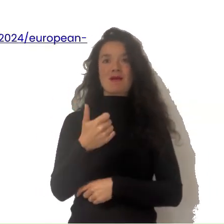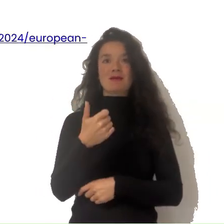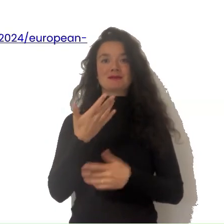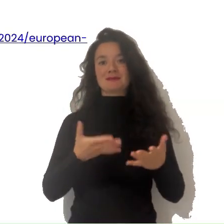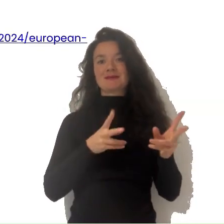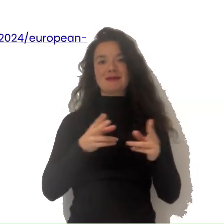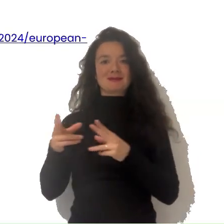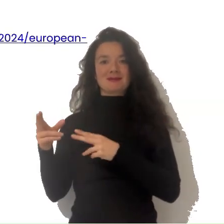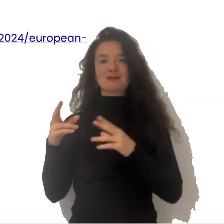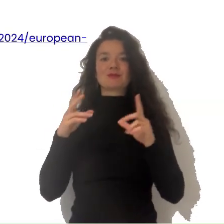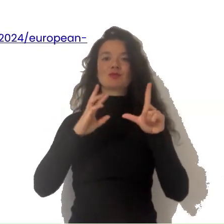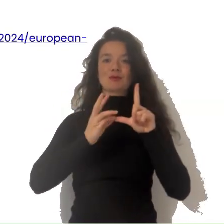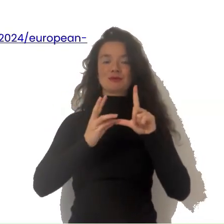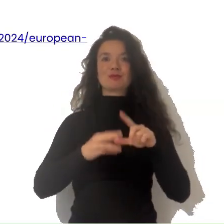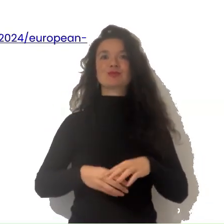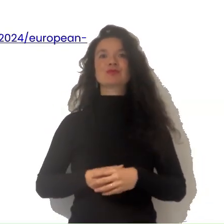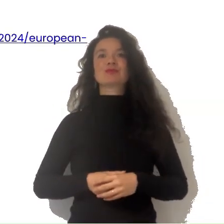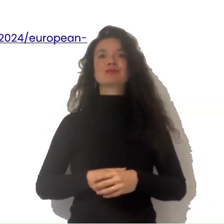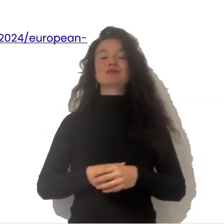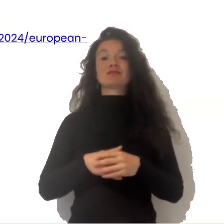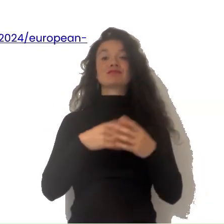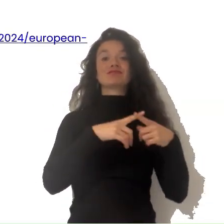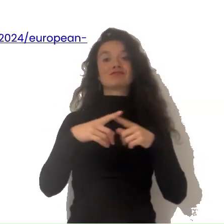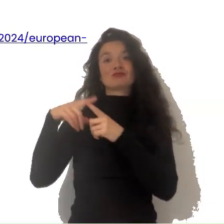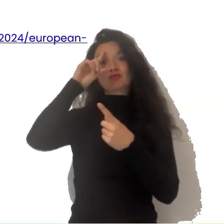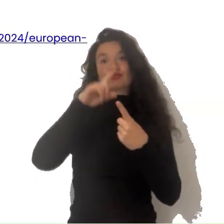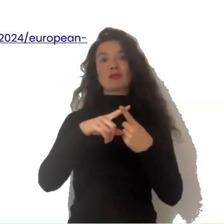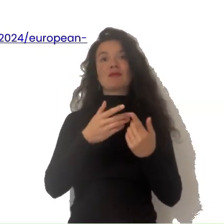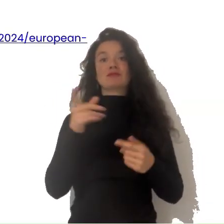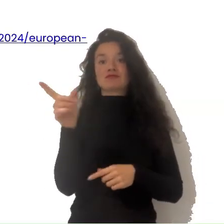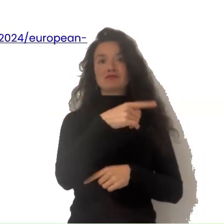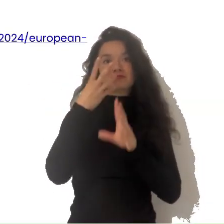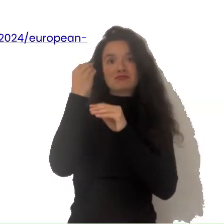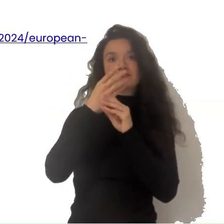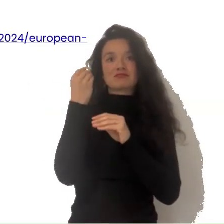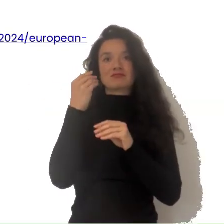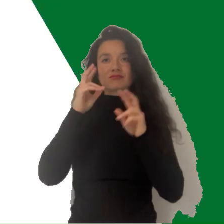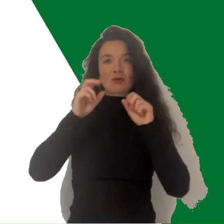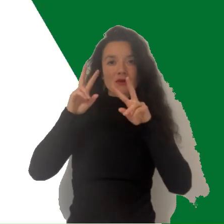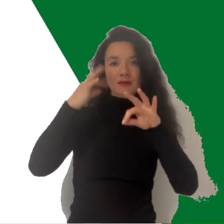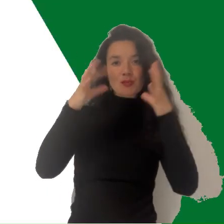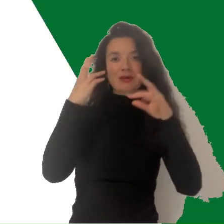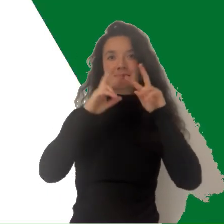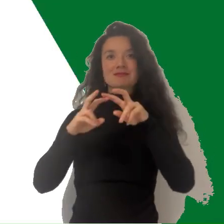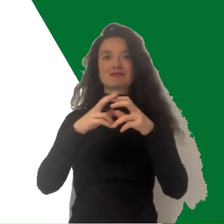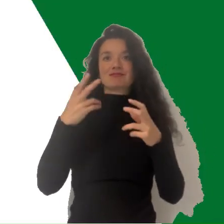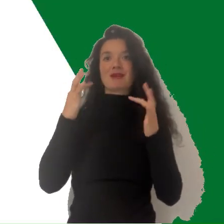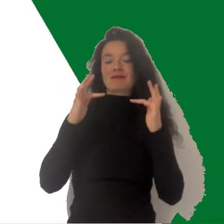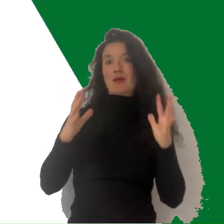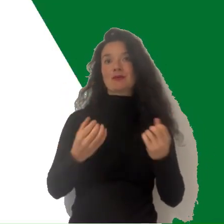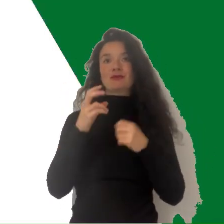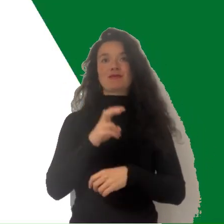some references, and you can visit these links in order to learn more about this topic.